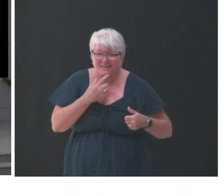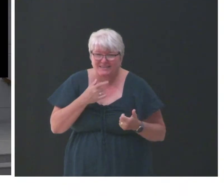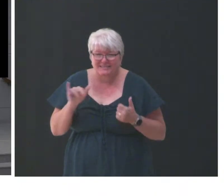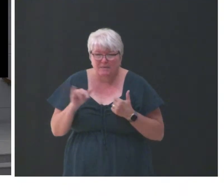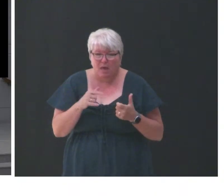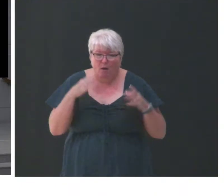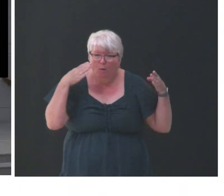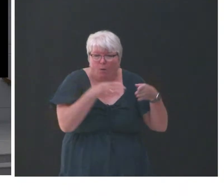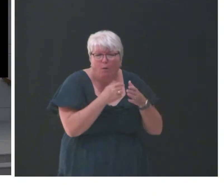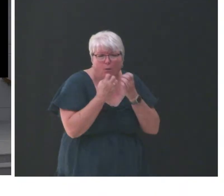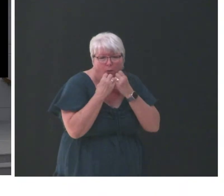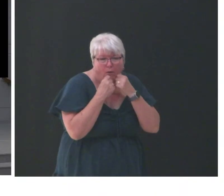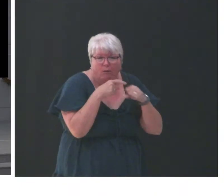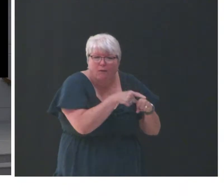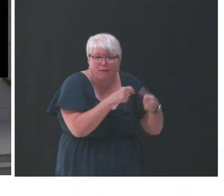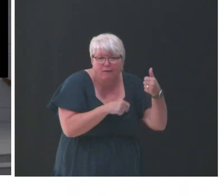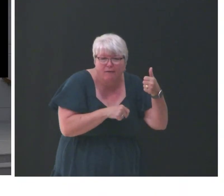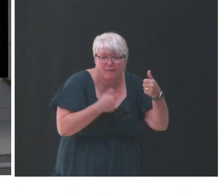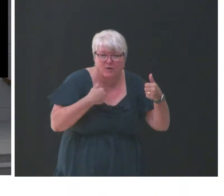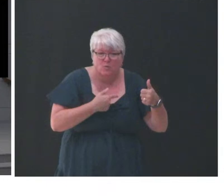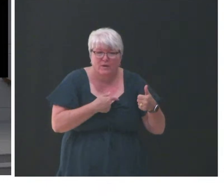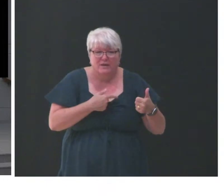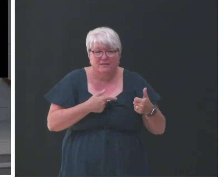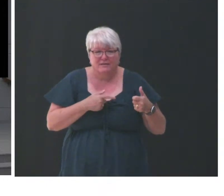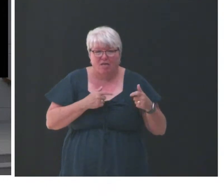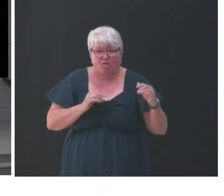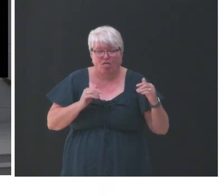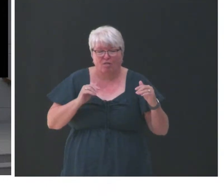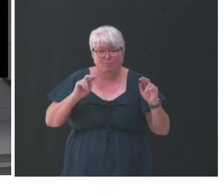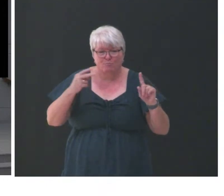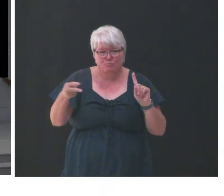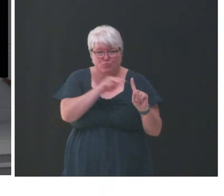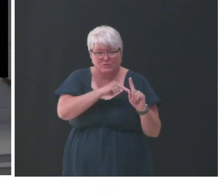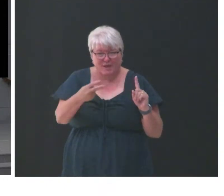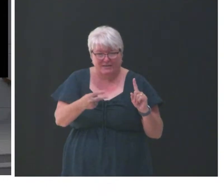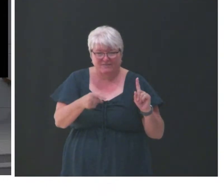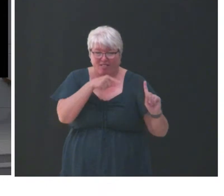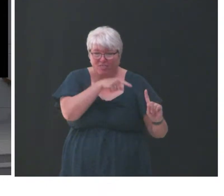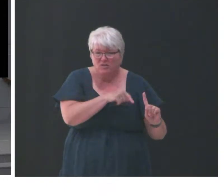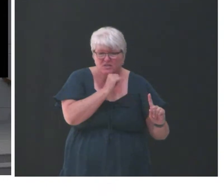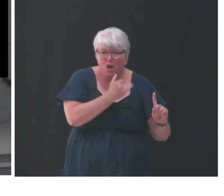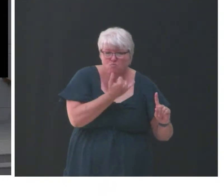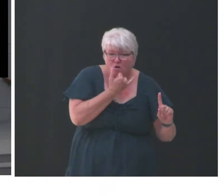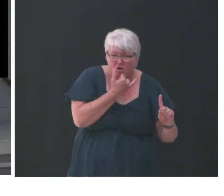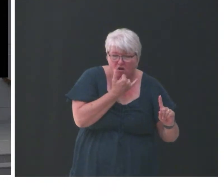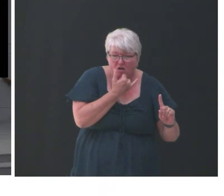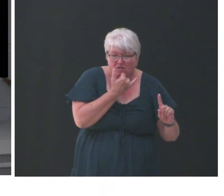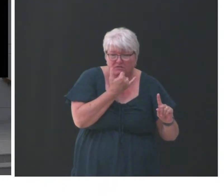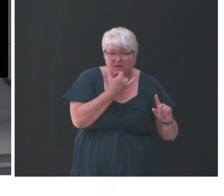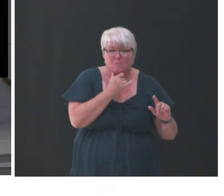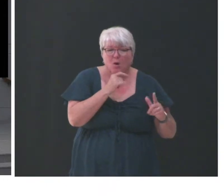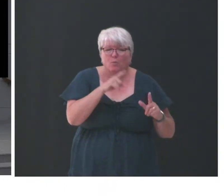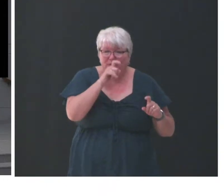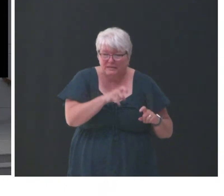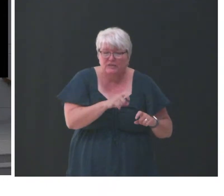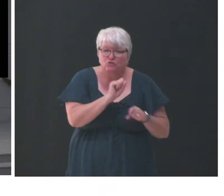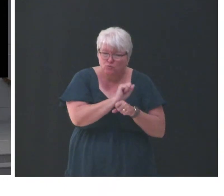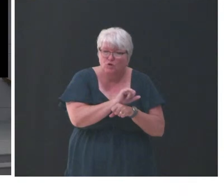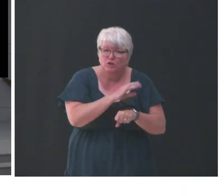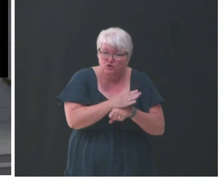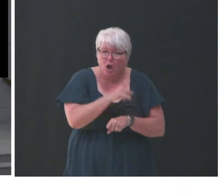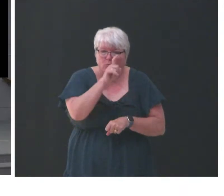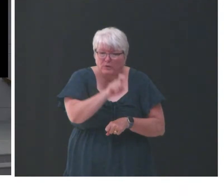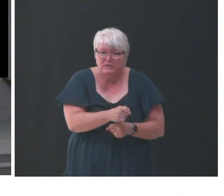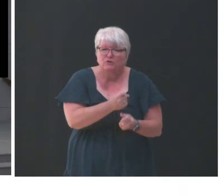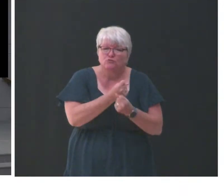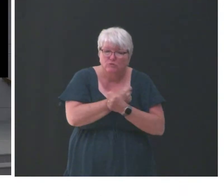see when we get things out of perspective, and those things aren't wrong. We need to work at our jobs. We